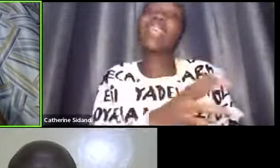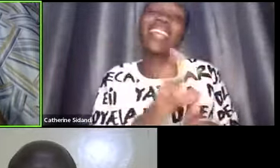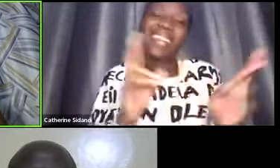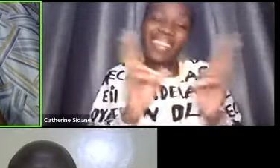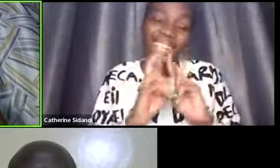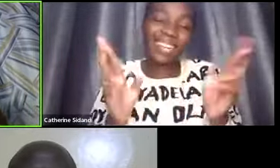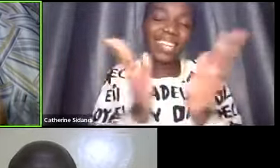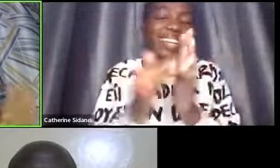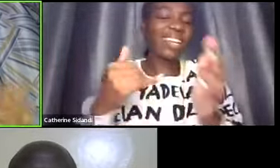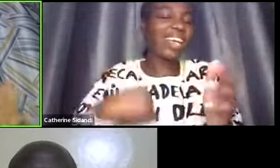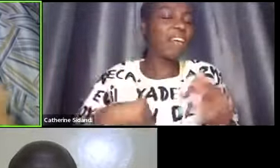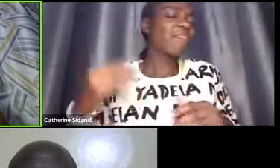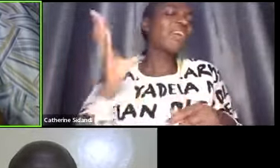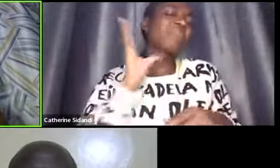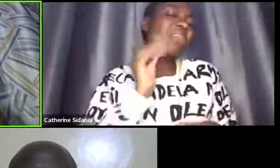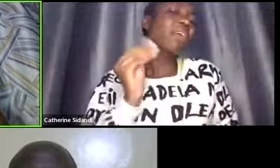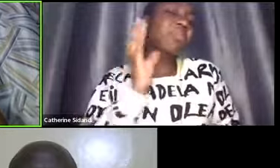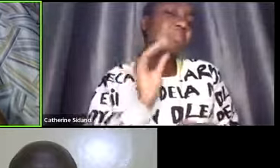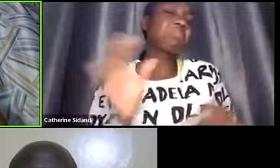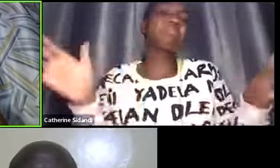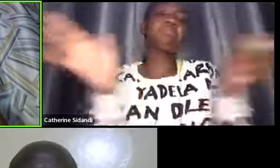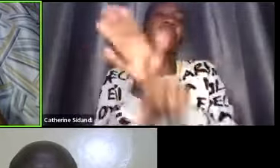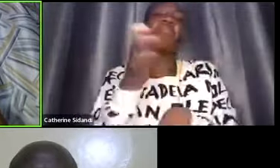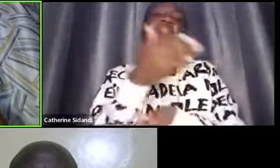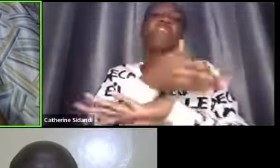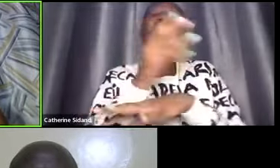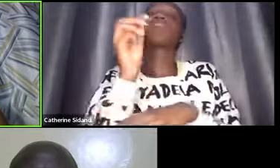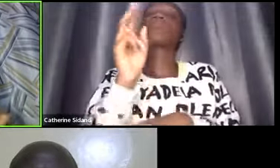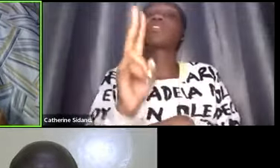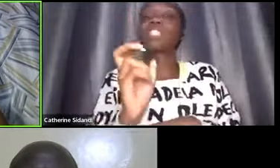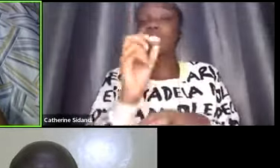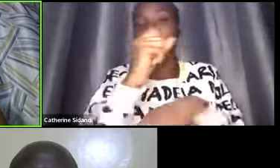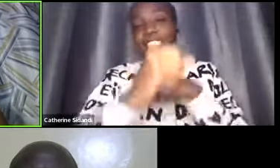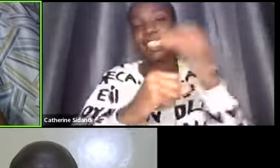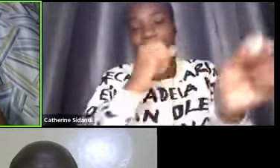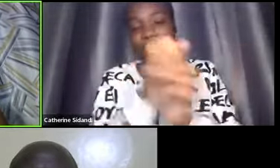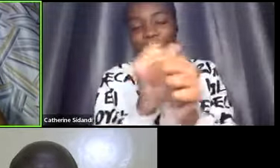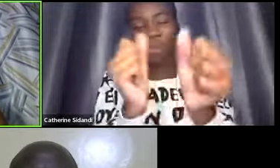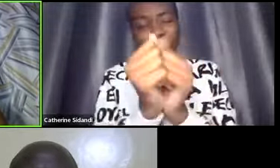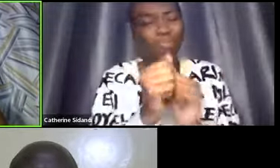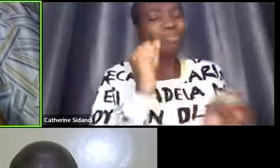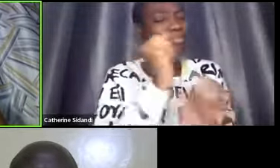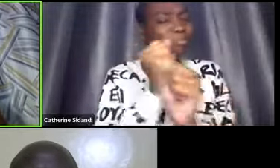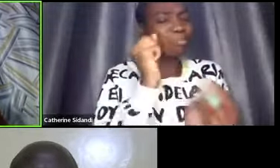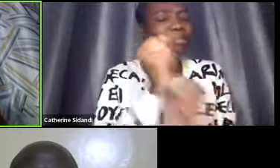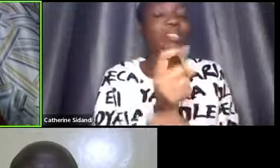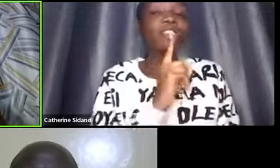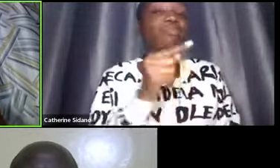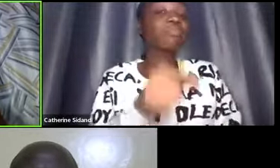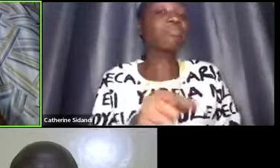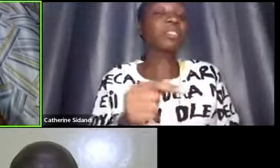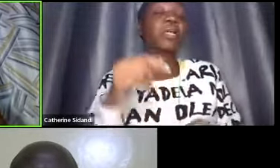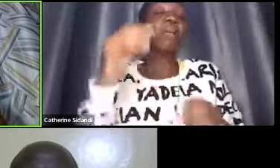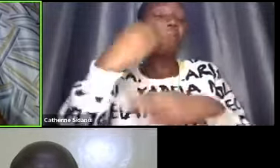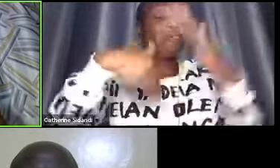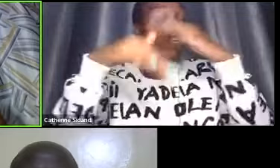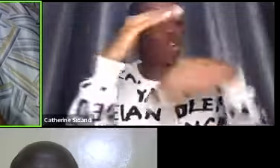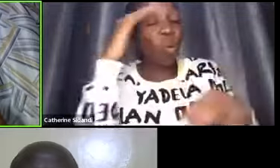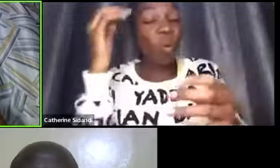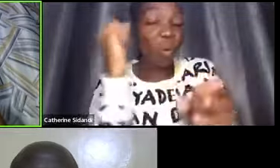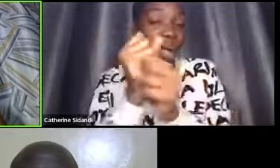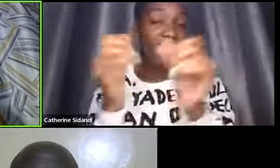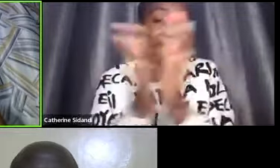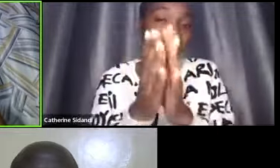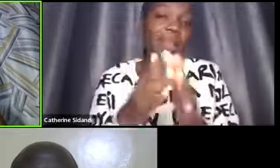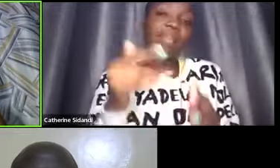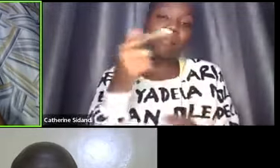an experience. He's been doing this for over 20 years. Can you imagine? So he is a professional mediator, and I know conflict is a